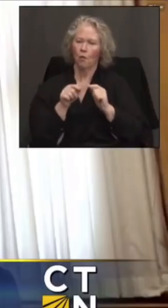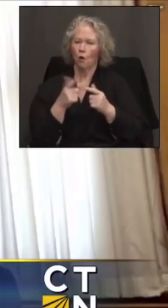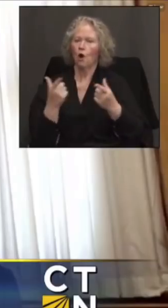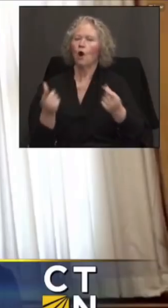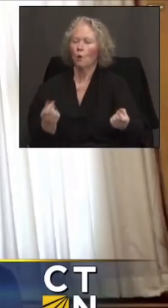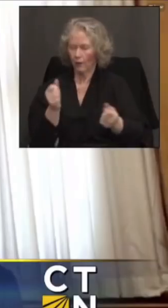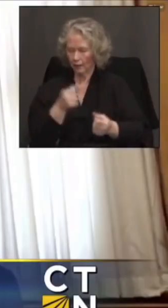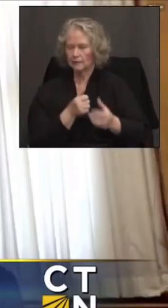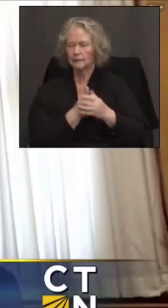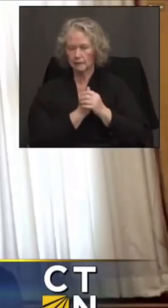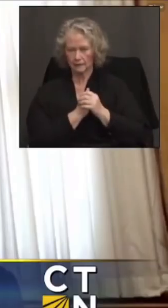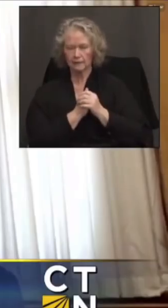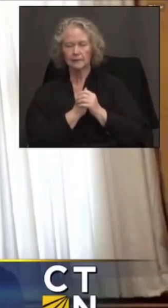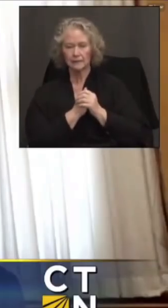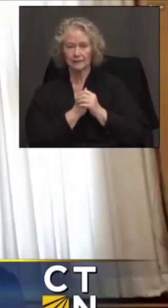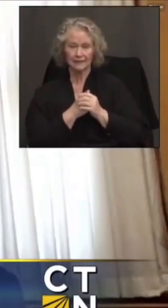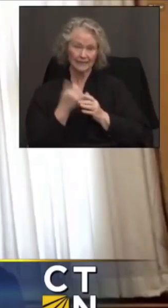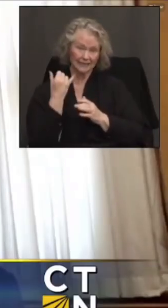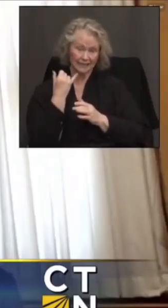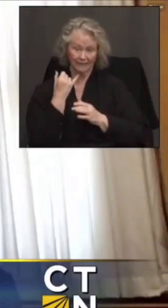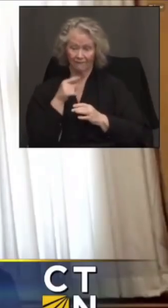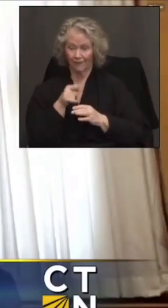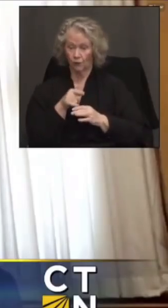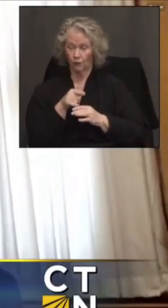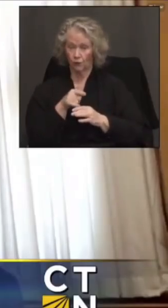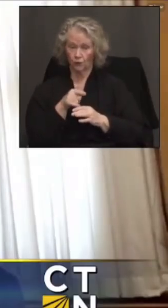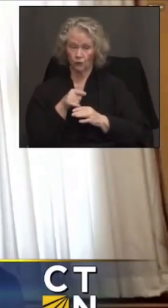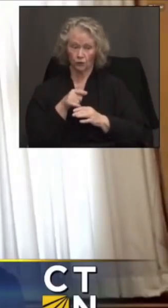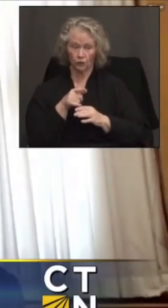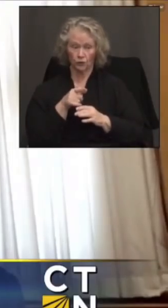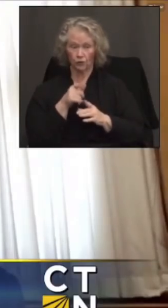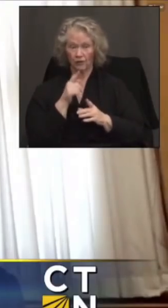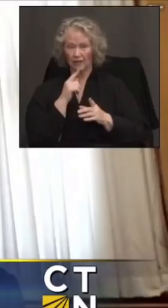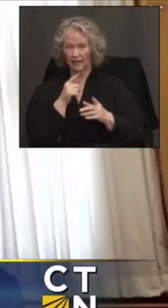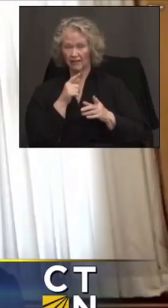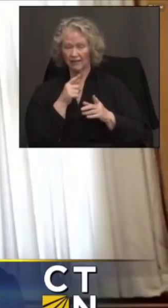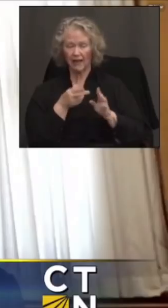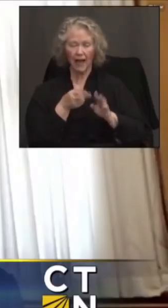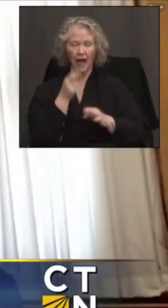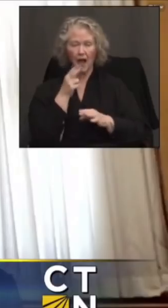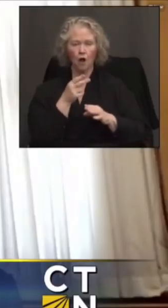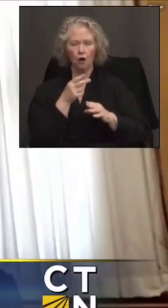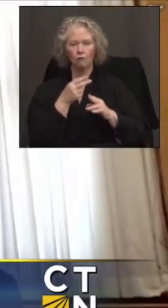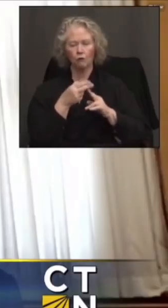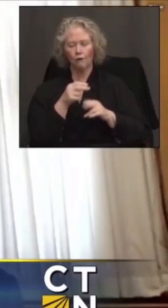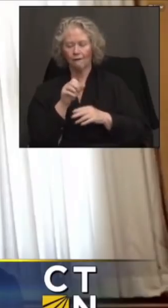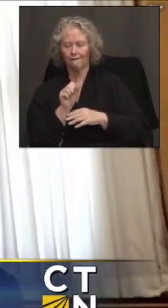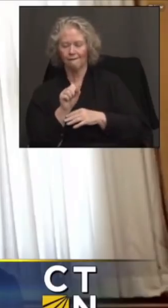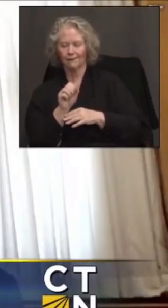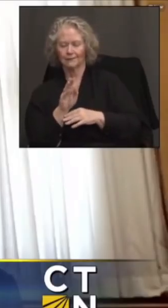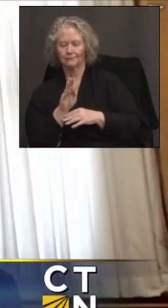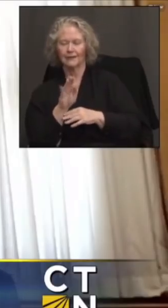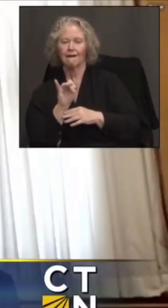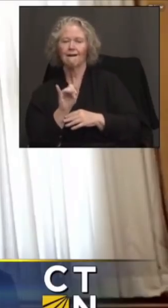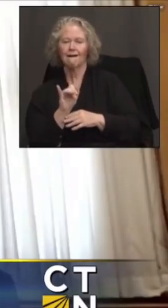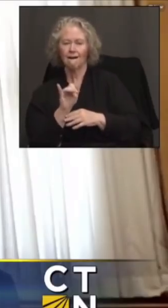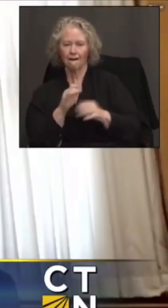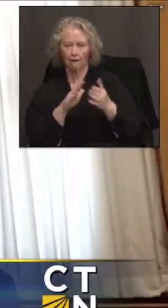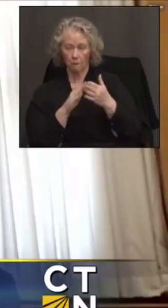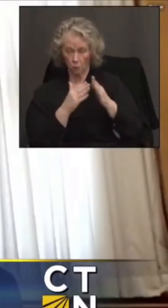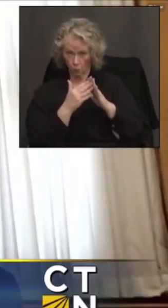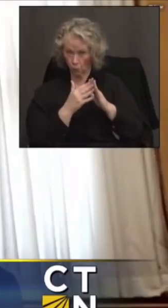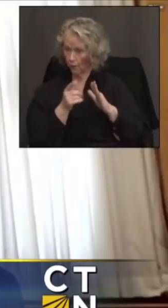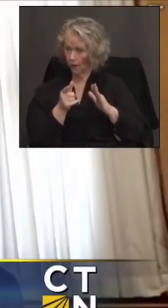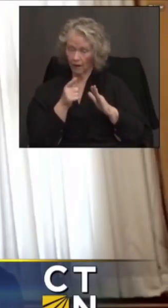So if you're in one of those, and particularly in one of those higher SBI communities, and you haven't seen one of the mobile vans advertised yet, you will in the